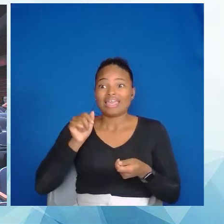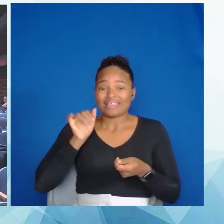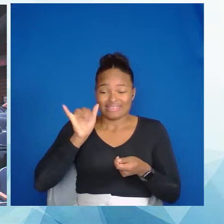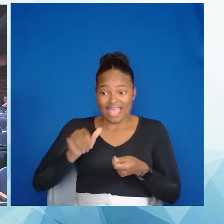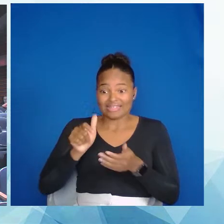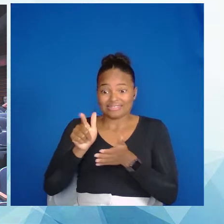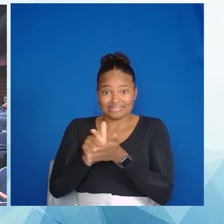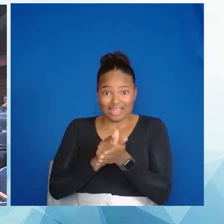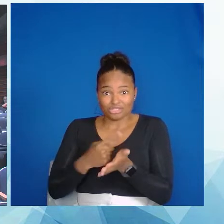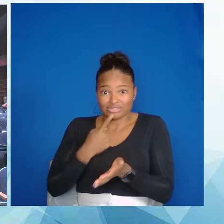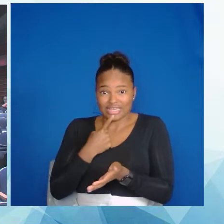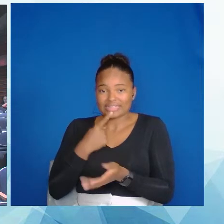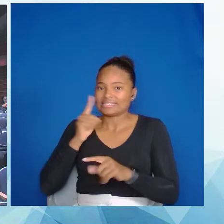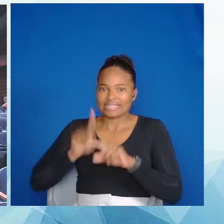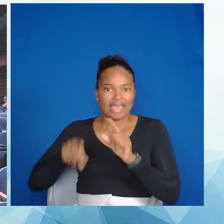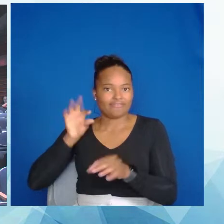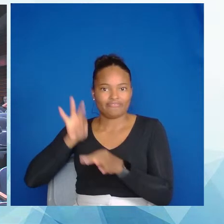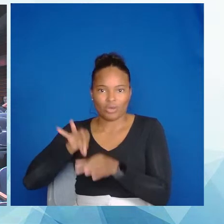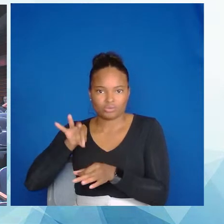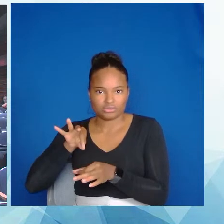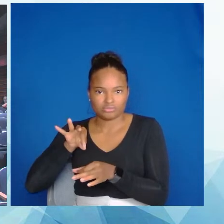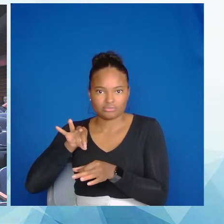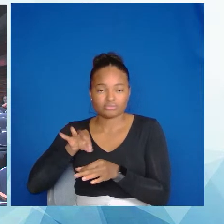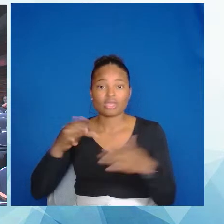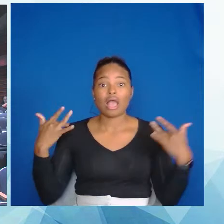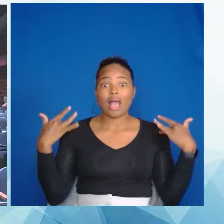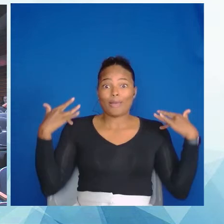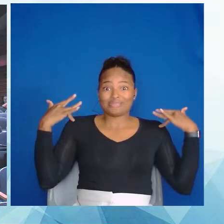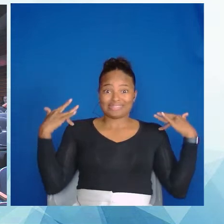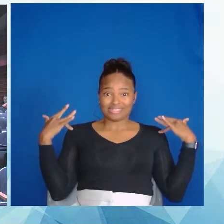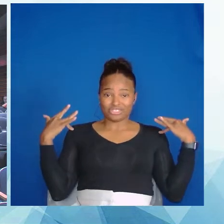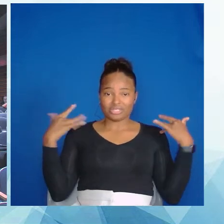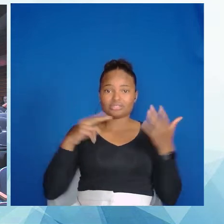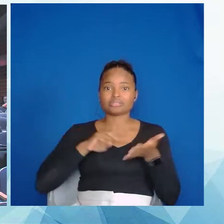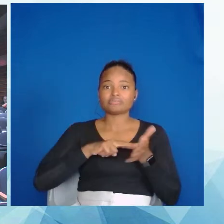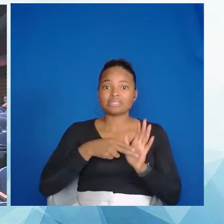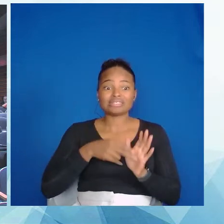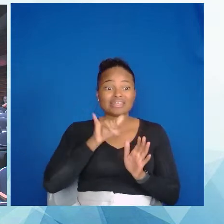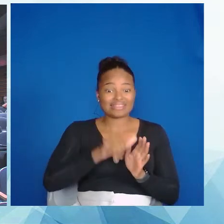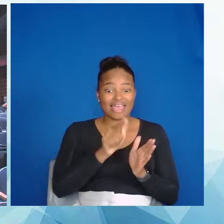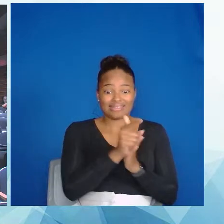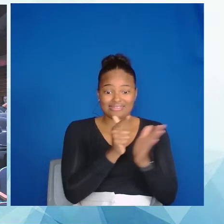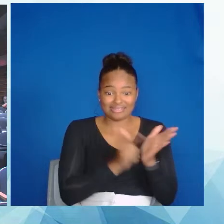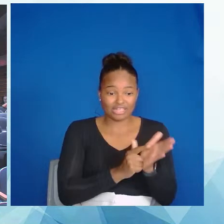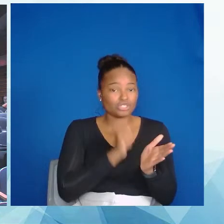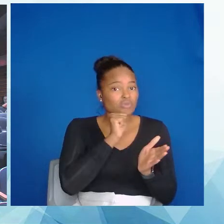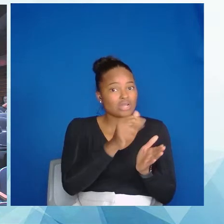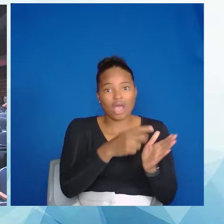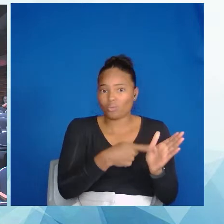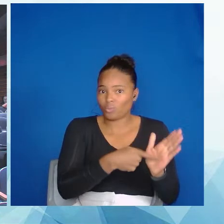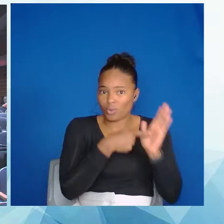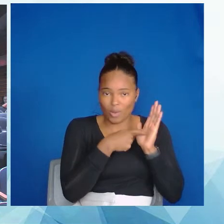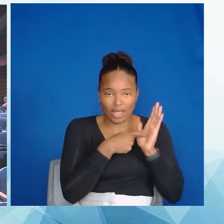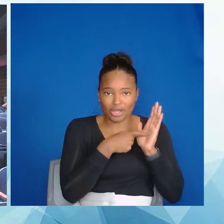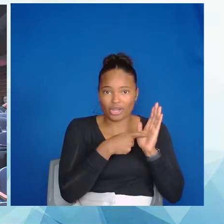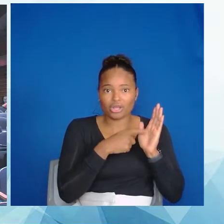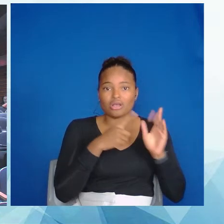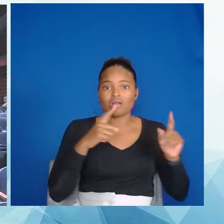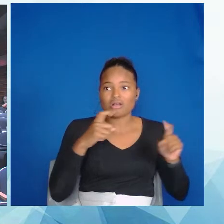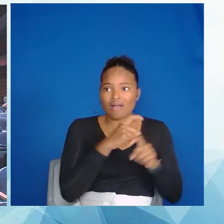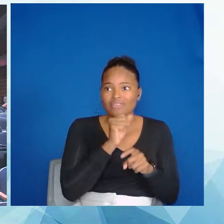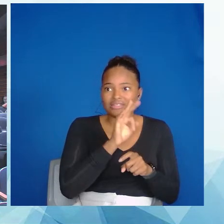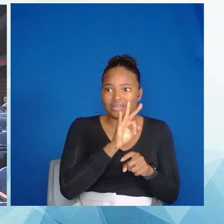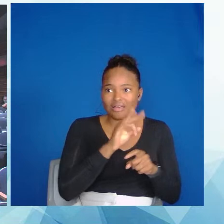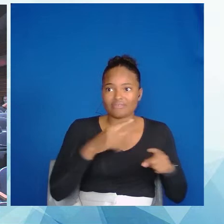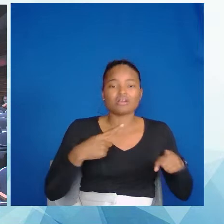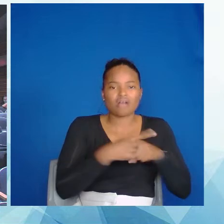An abstention is when you do not have a statutorily required conflict of interest, but you do not want to